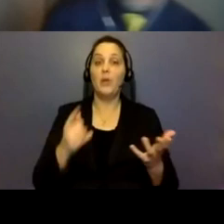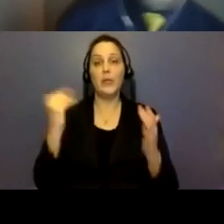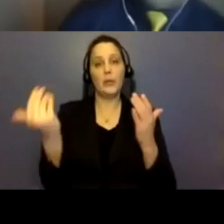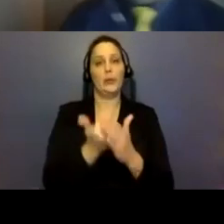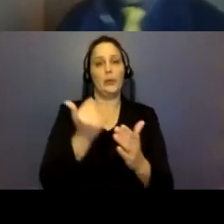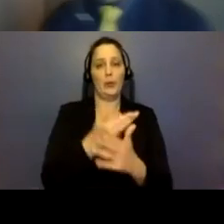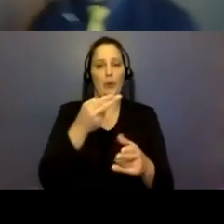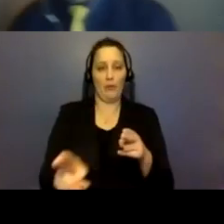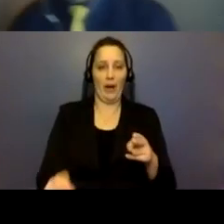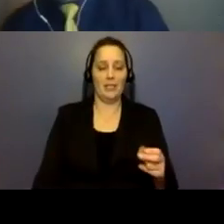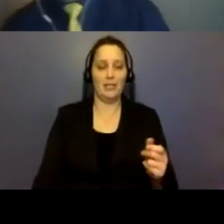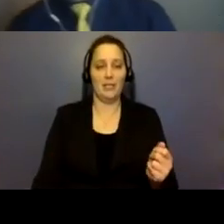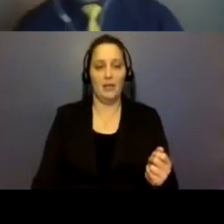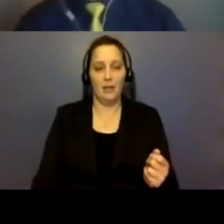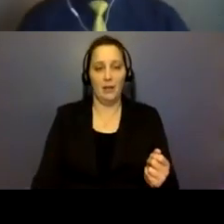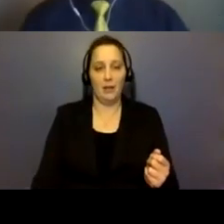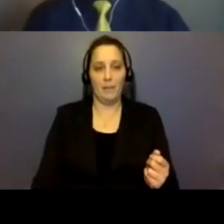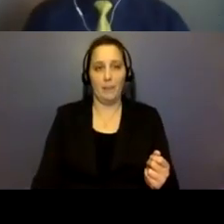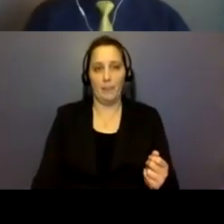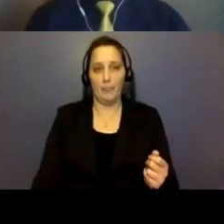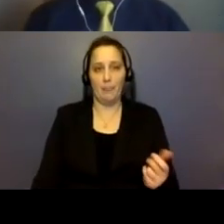one that is